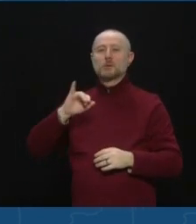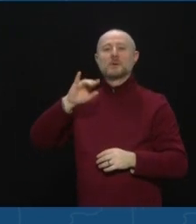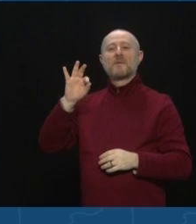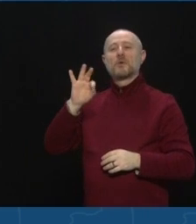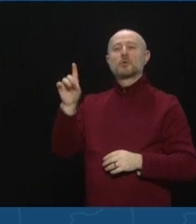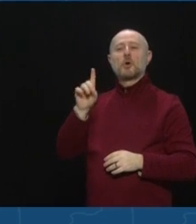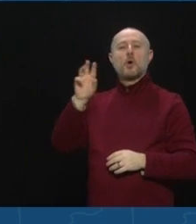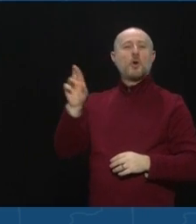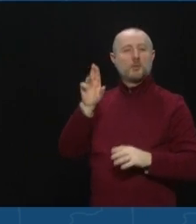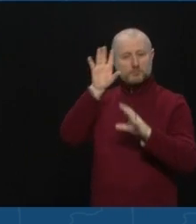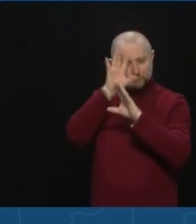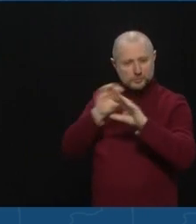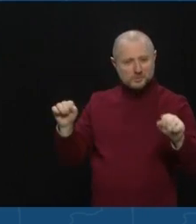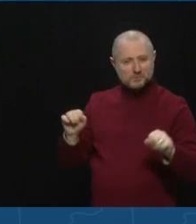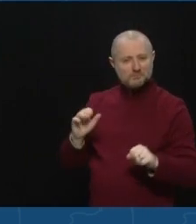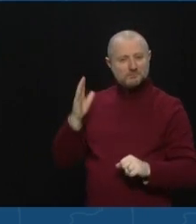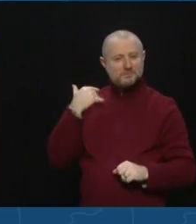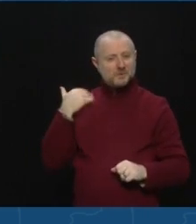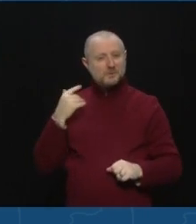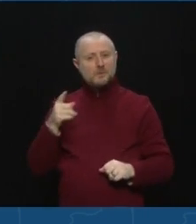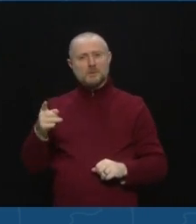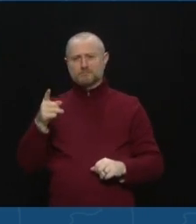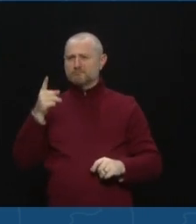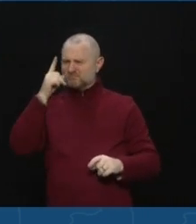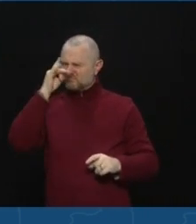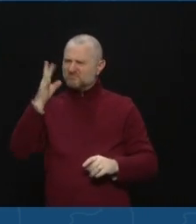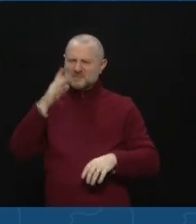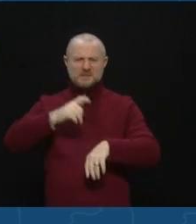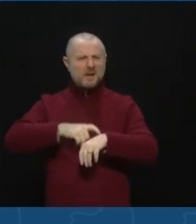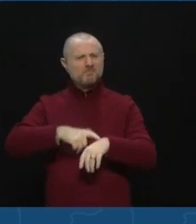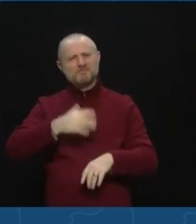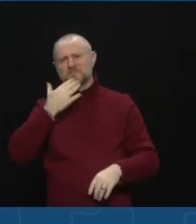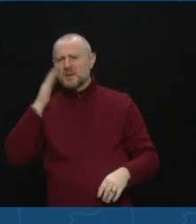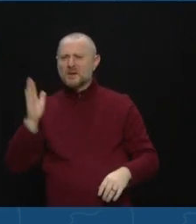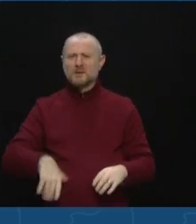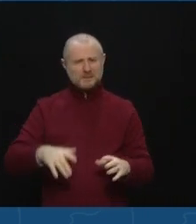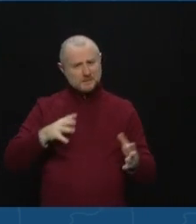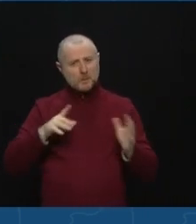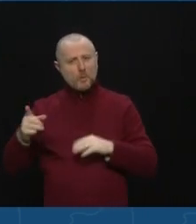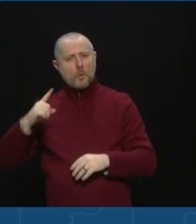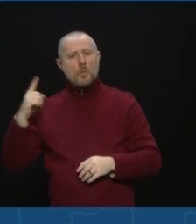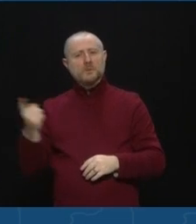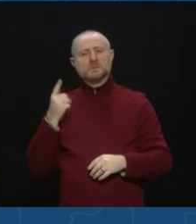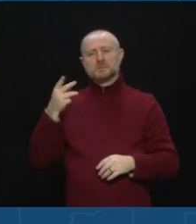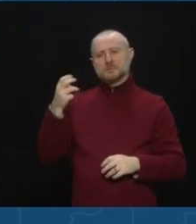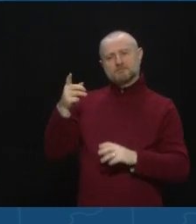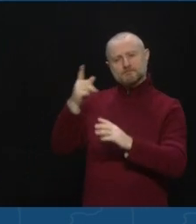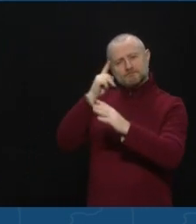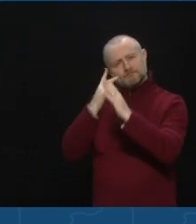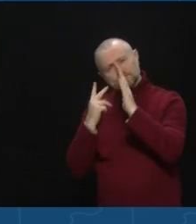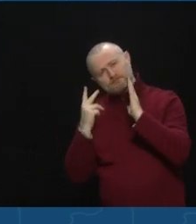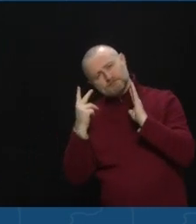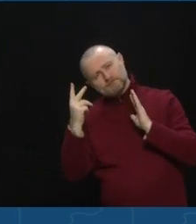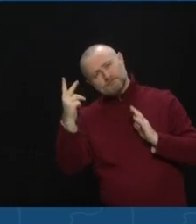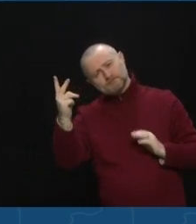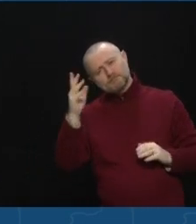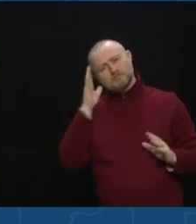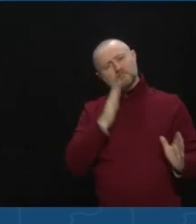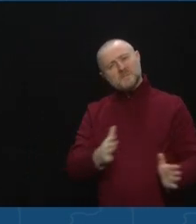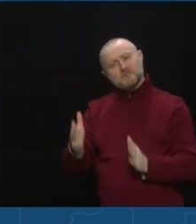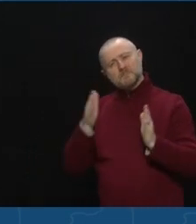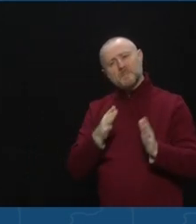storms the world has ever seen, always while keeping one eye fixed on the horizon, planning for the day when the clouds would